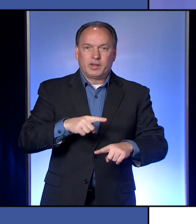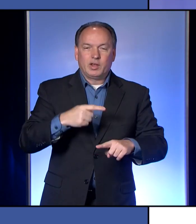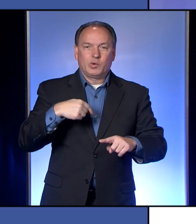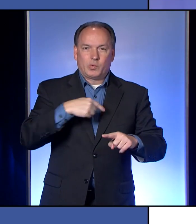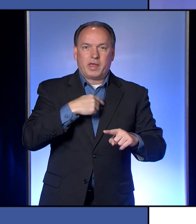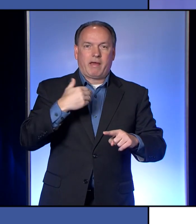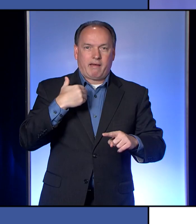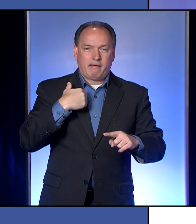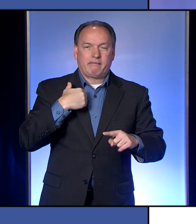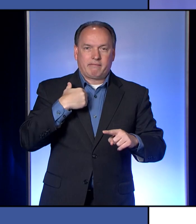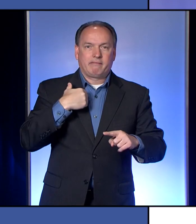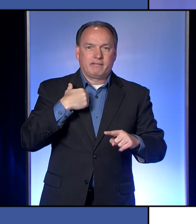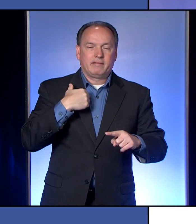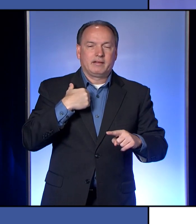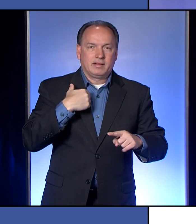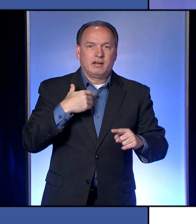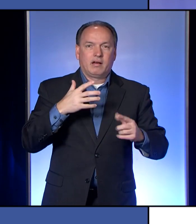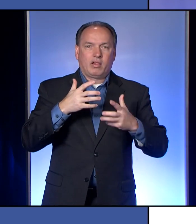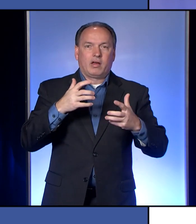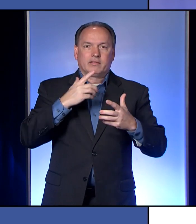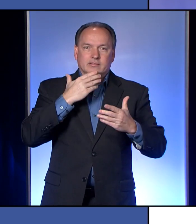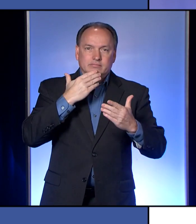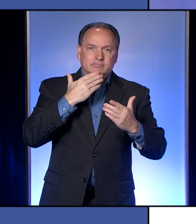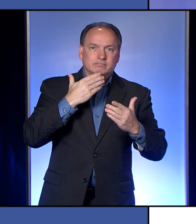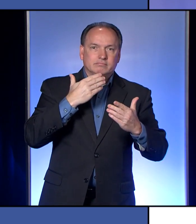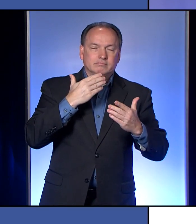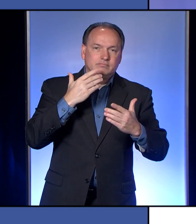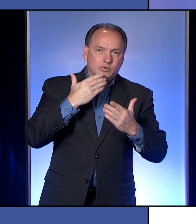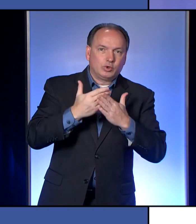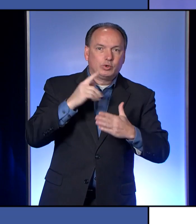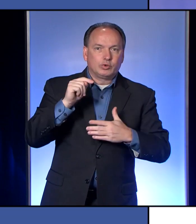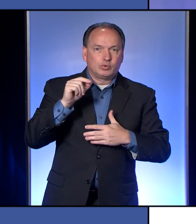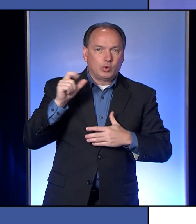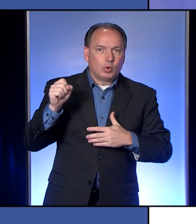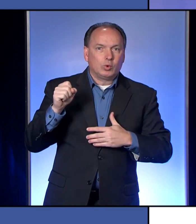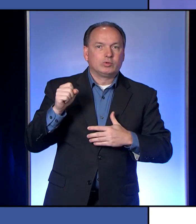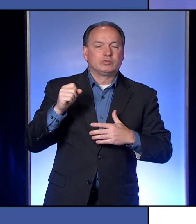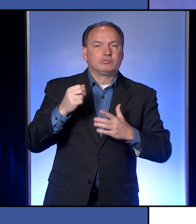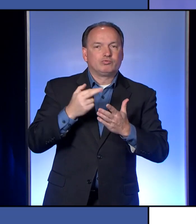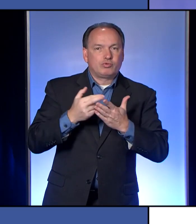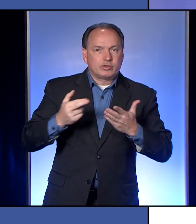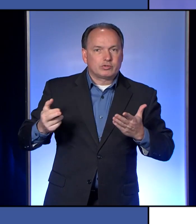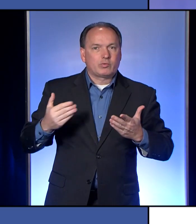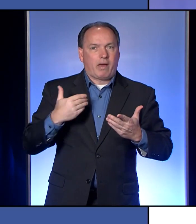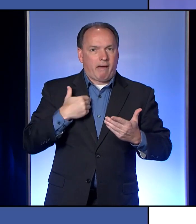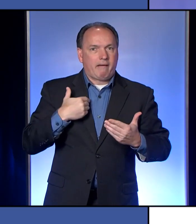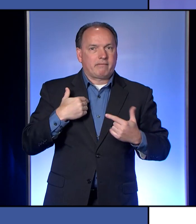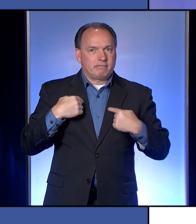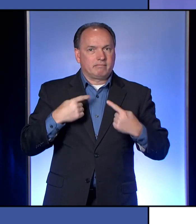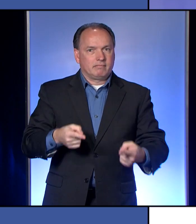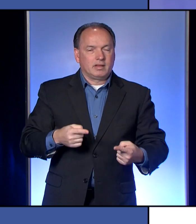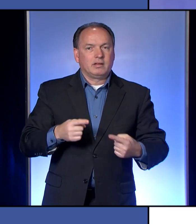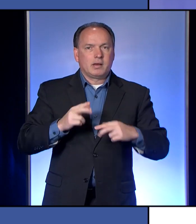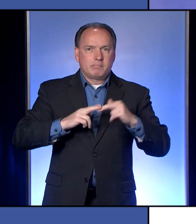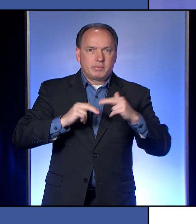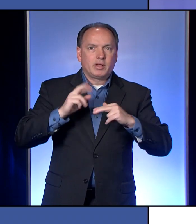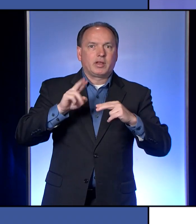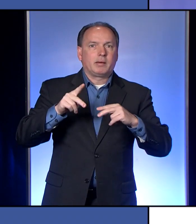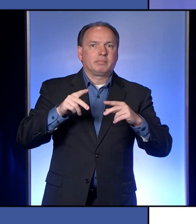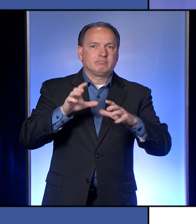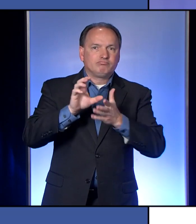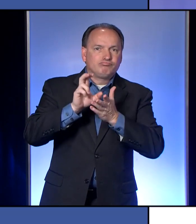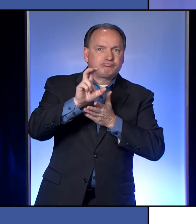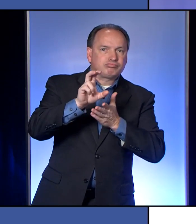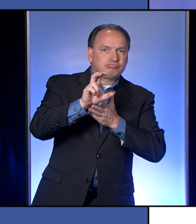we have a lot of tools, a lot of resources and things that we've been able to actually build up in the last